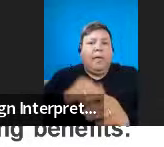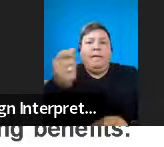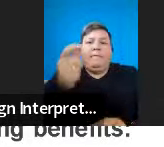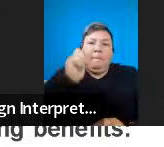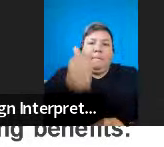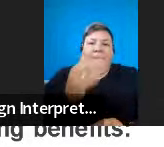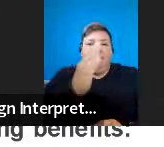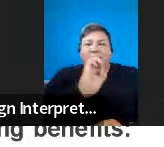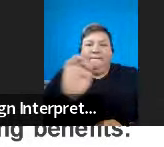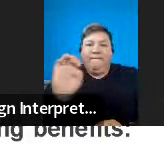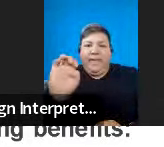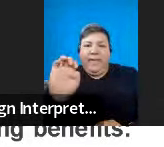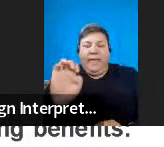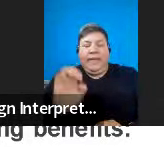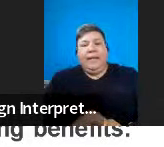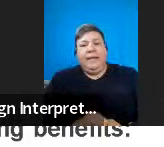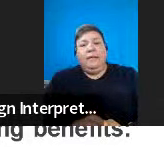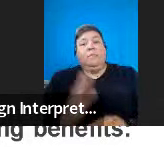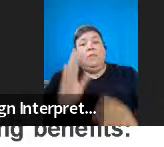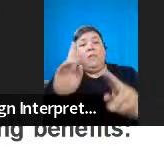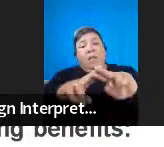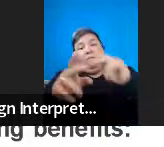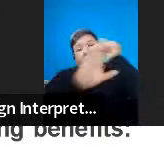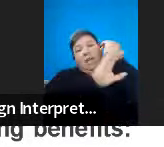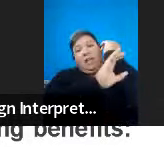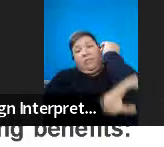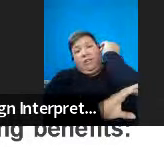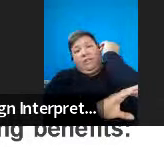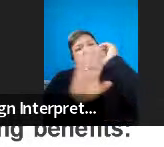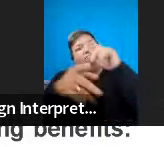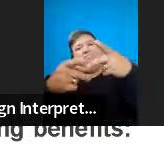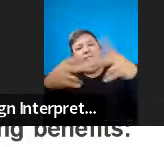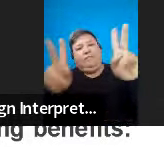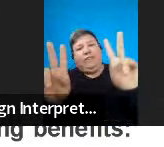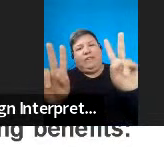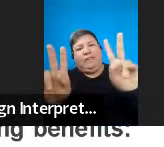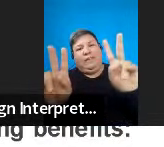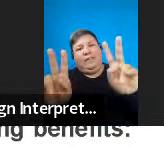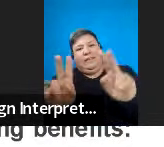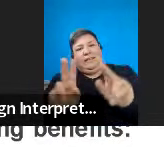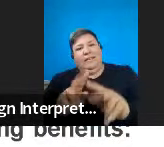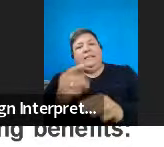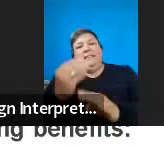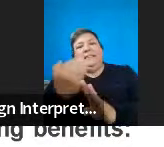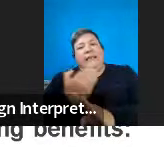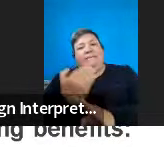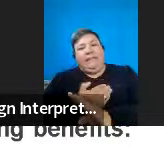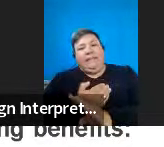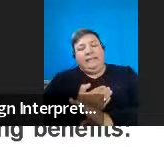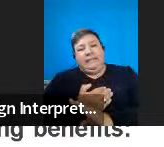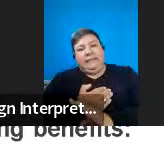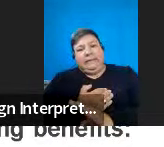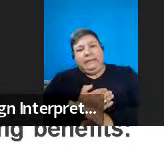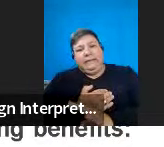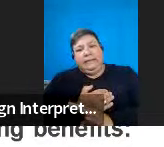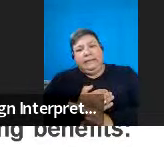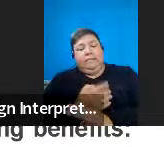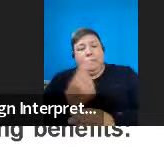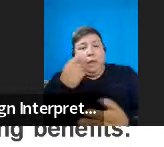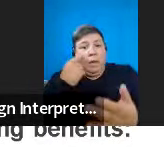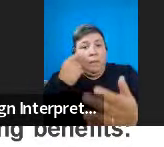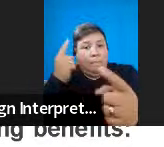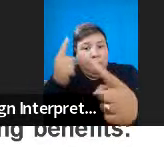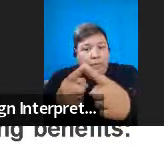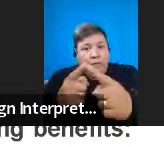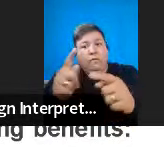pay. But if you are accredited, then you are exempted. And again, that is savings. Then there is provision of targeted training